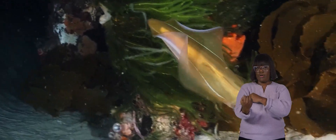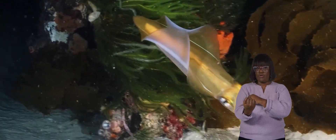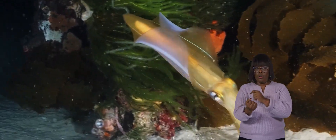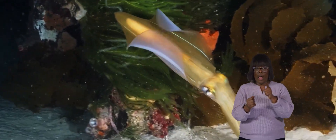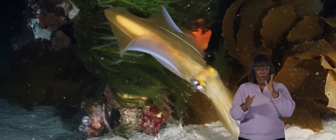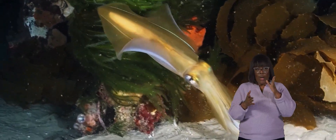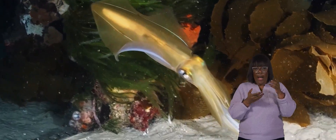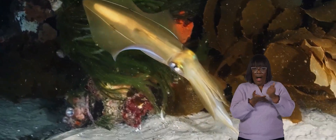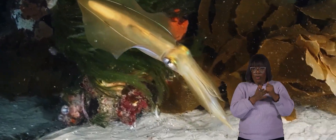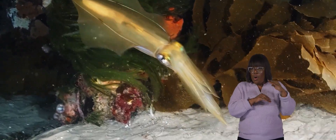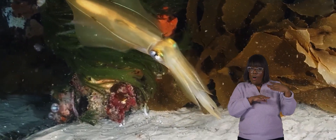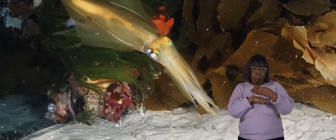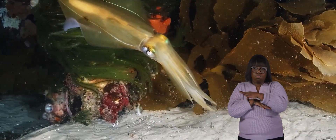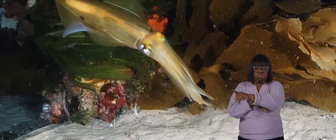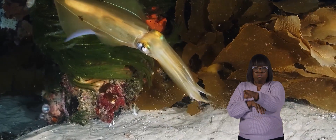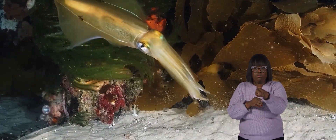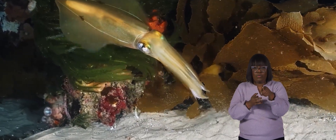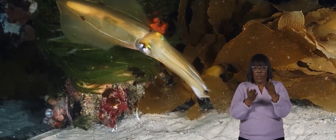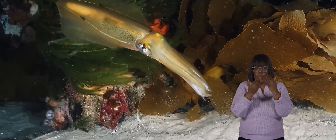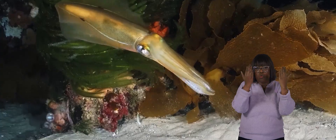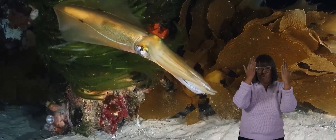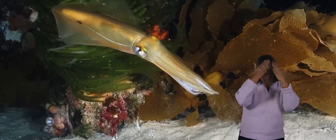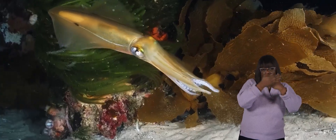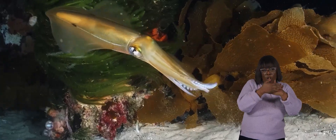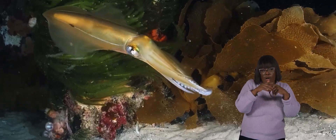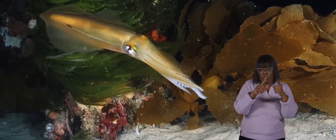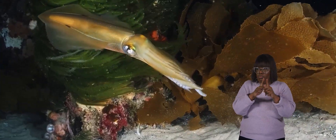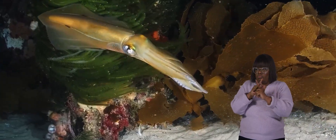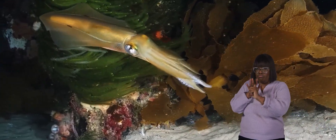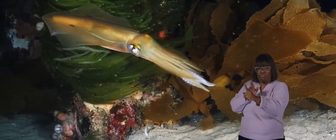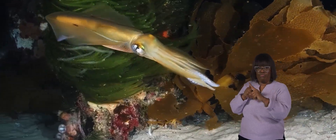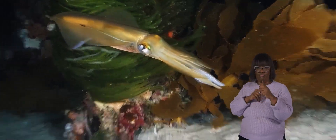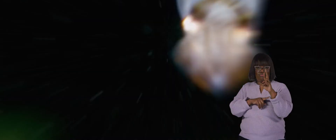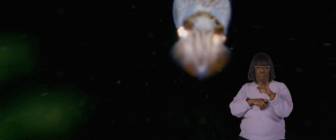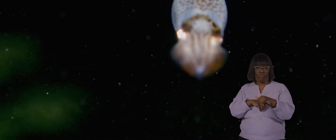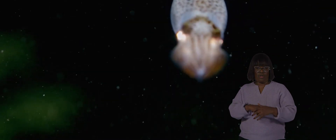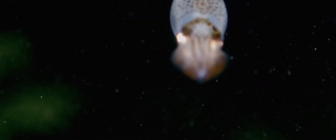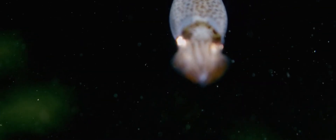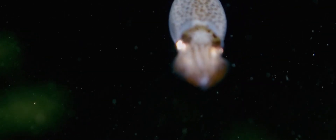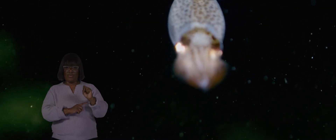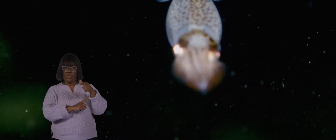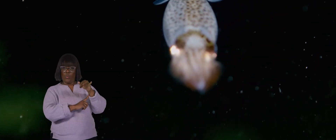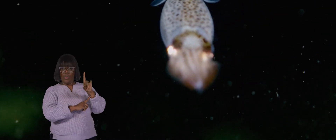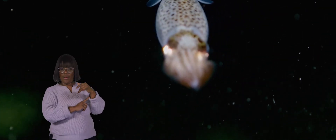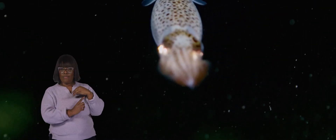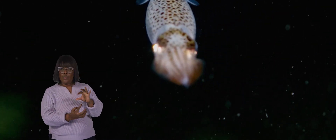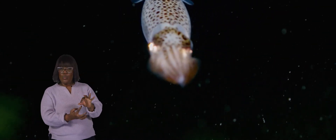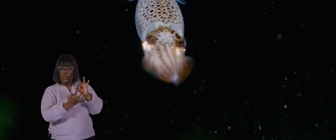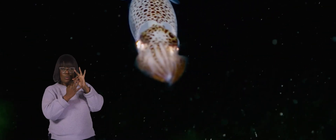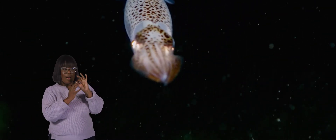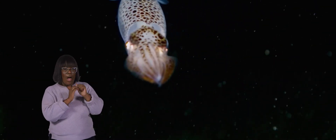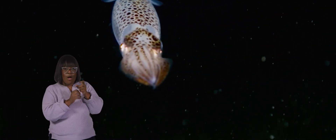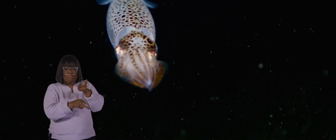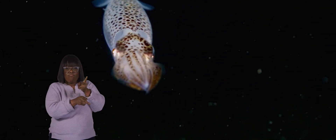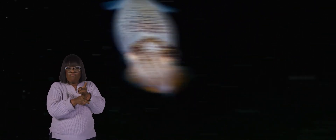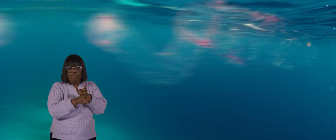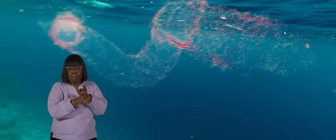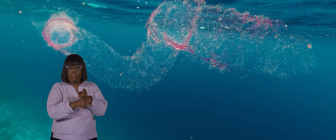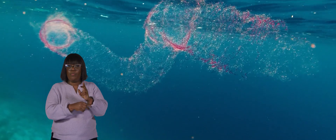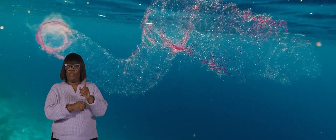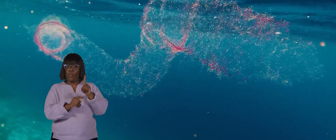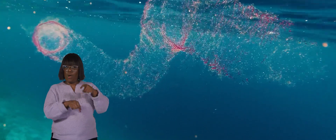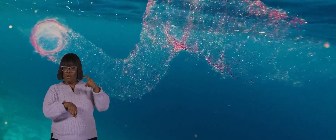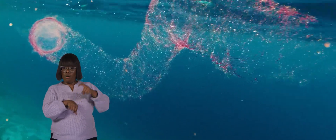propel themselves through the water, escape from danger, or chase their prey. Squid have a unique way of treating their young ones.